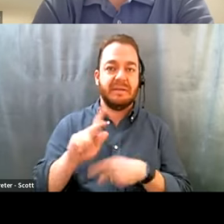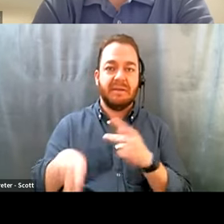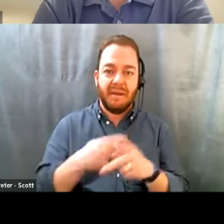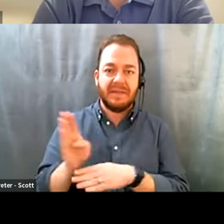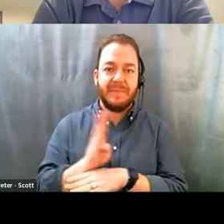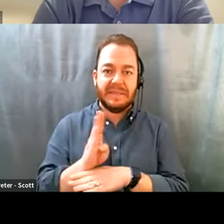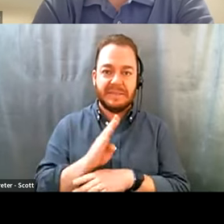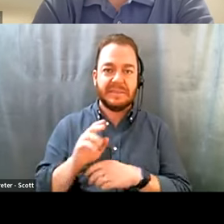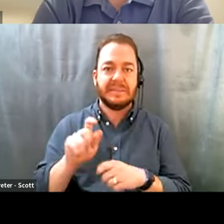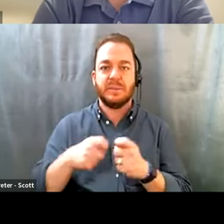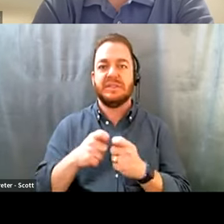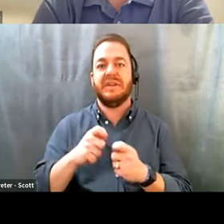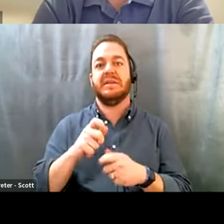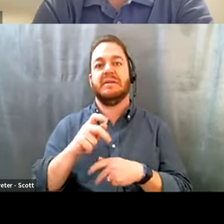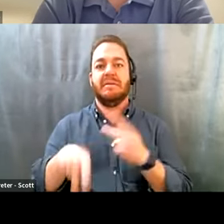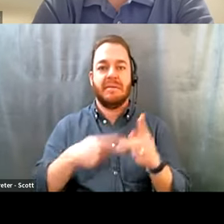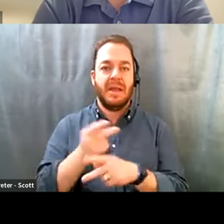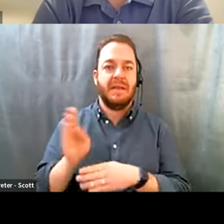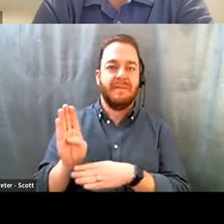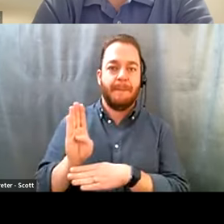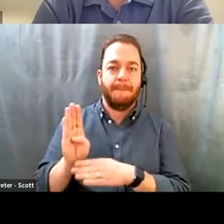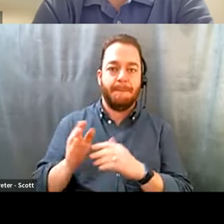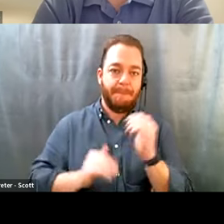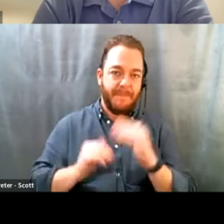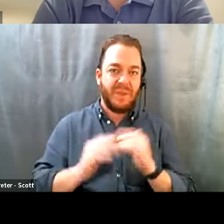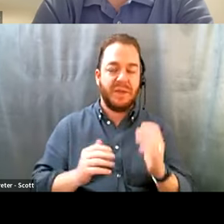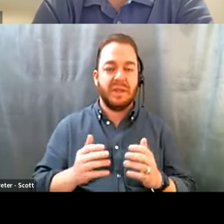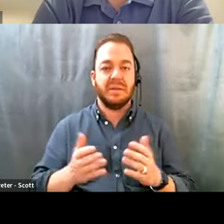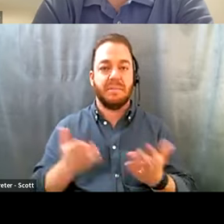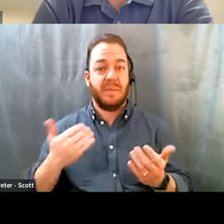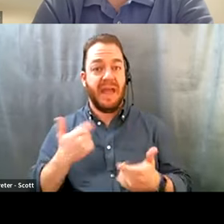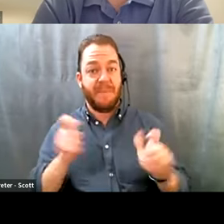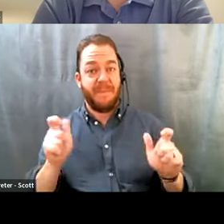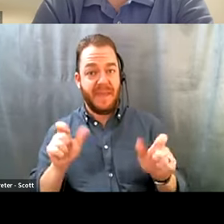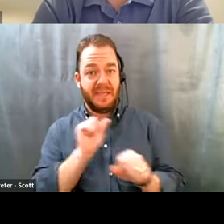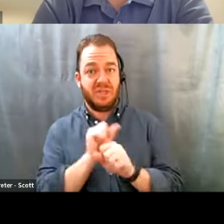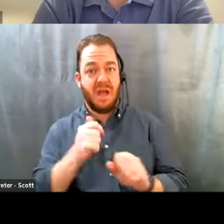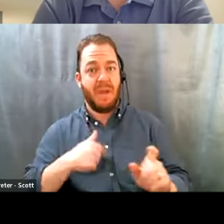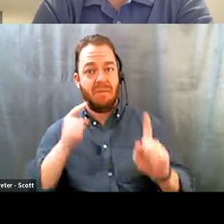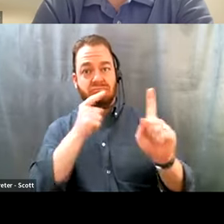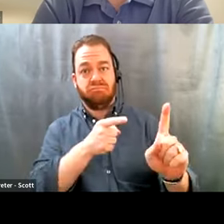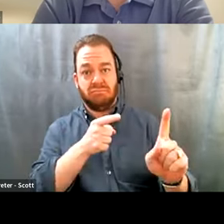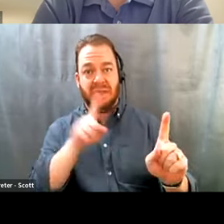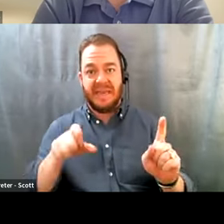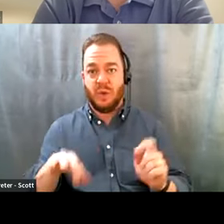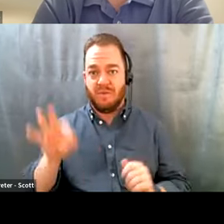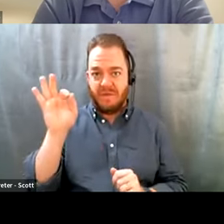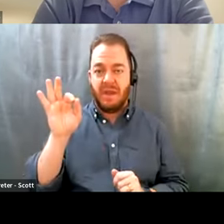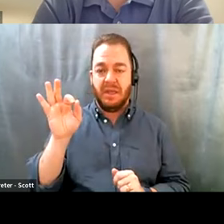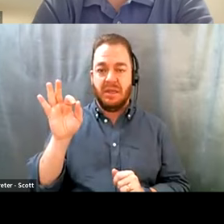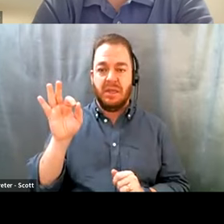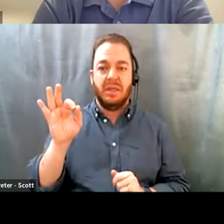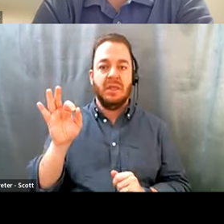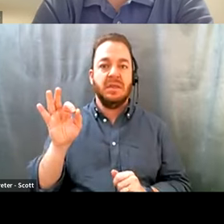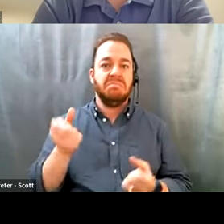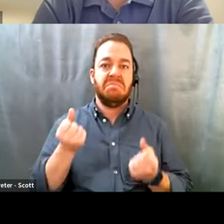type. It could be, I have a huge job I'm going after and I need to find, you know,